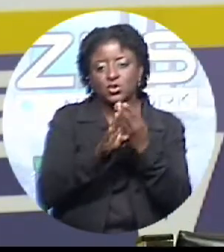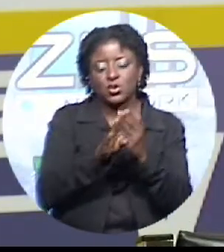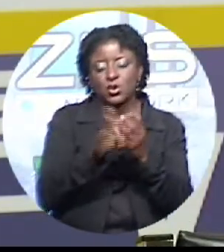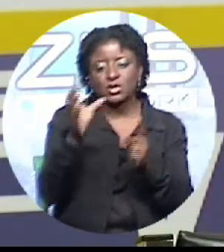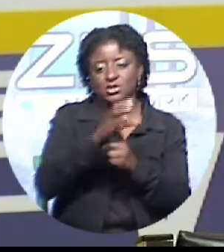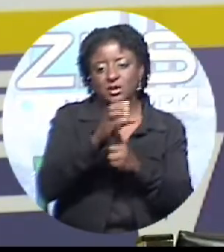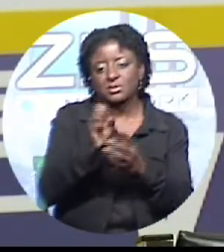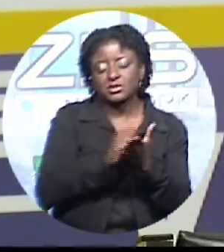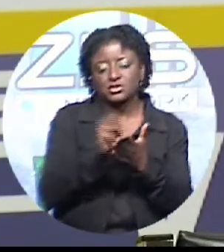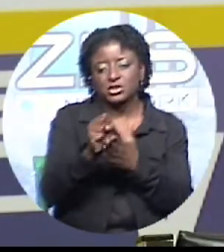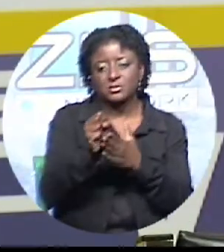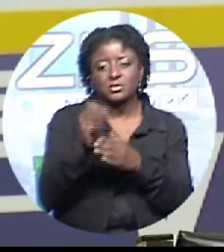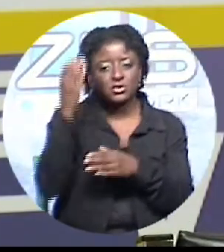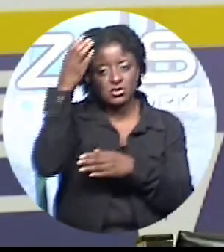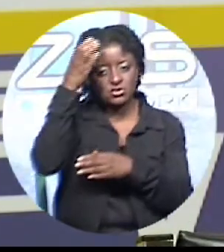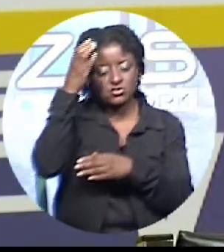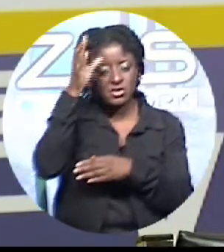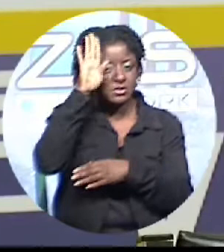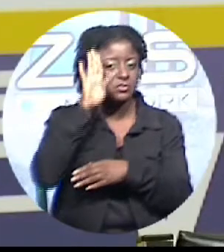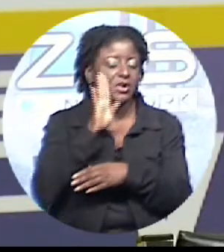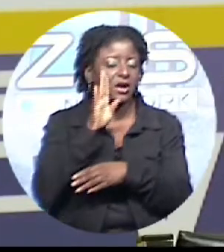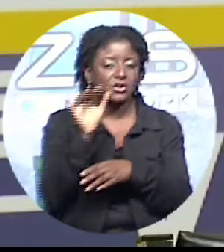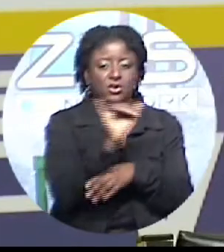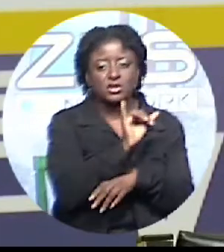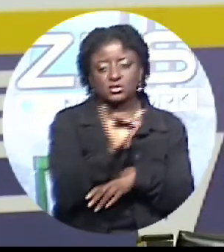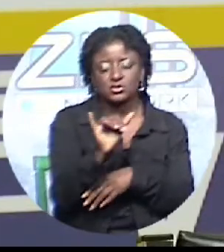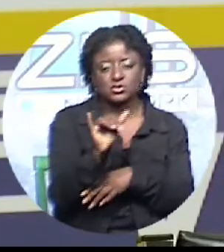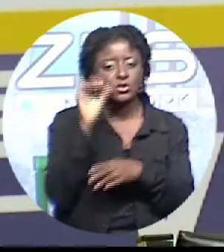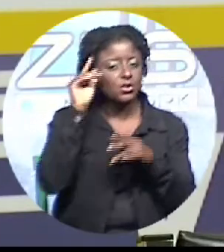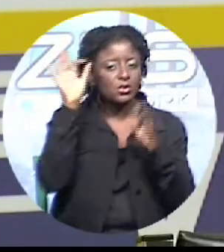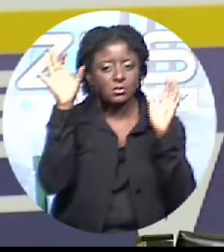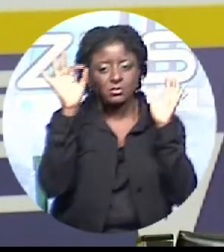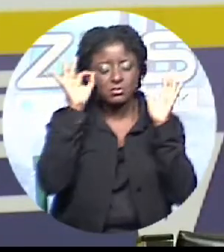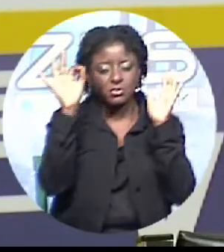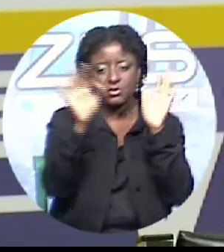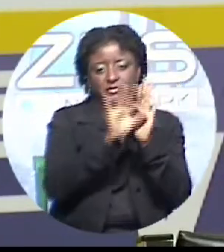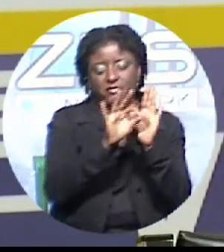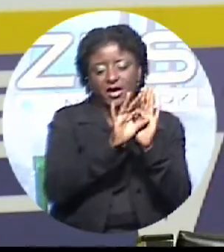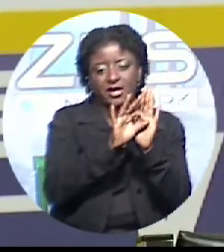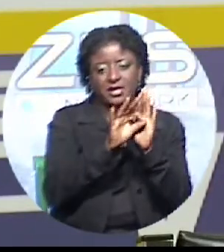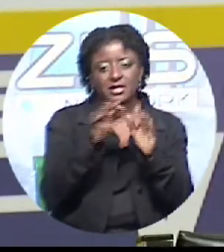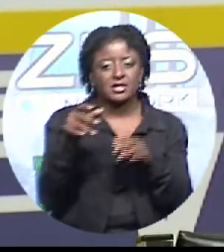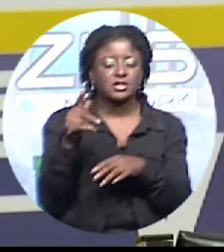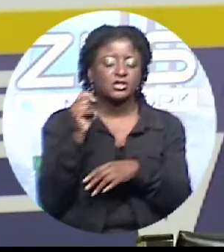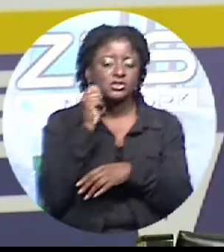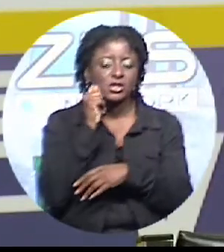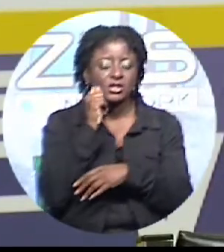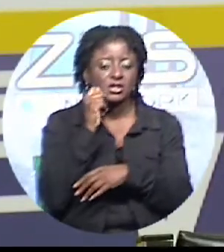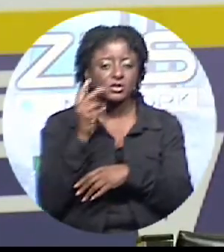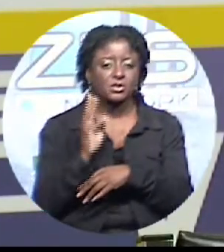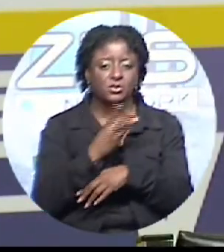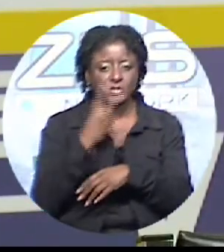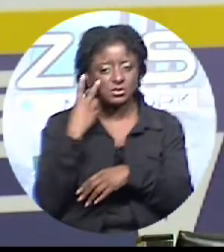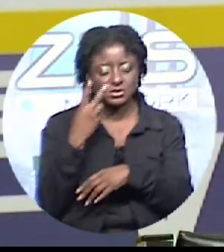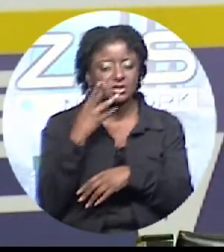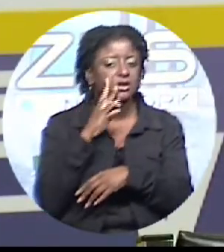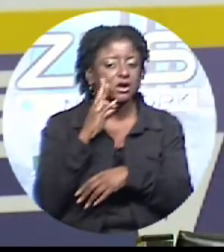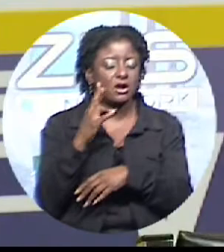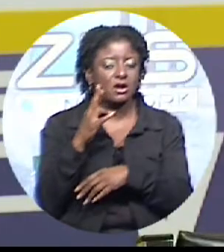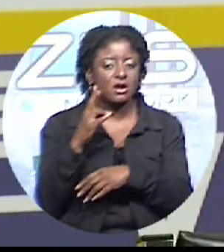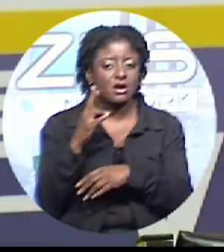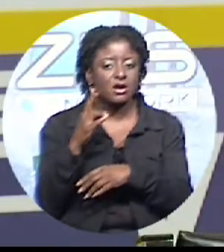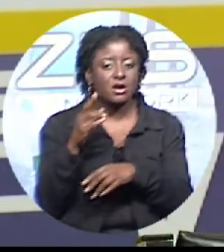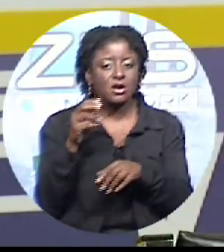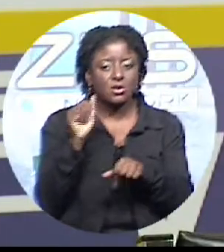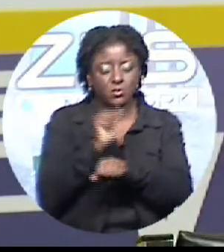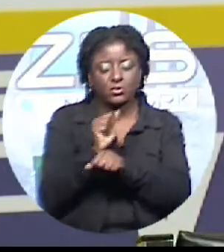be, as I said, profiling Tonique, so see her as an organizer, see her interacting with her athletes, and